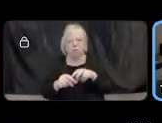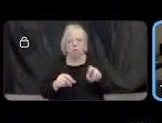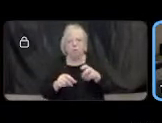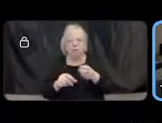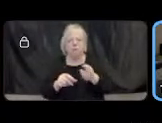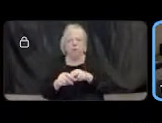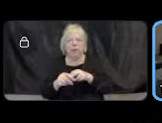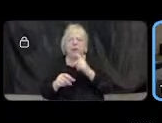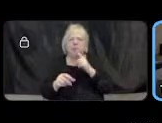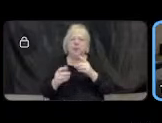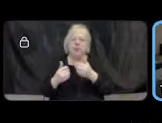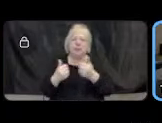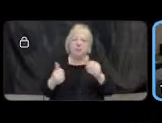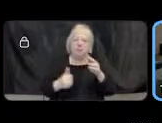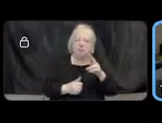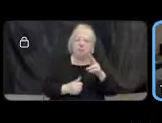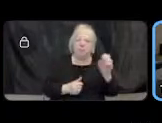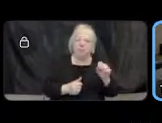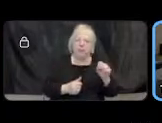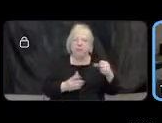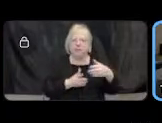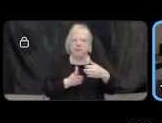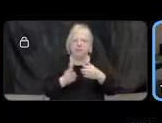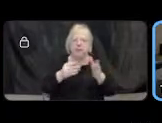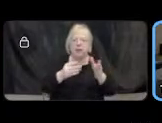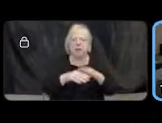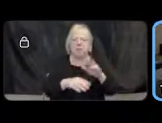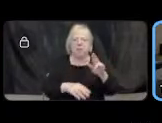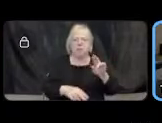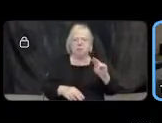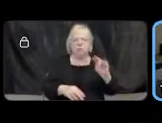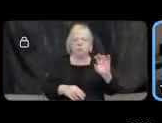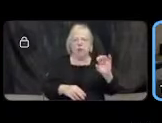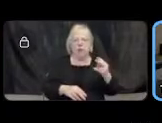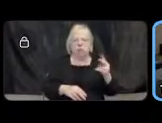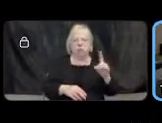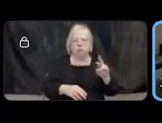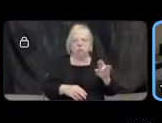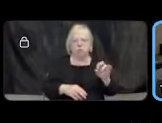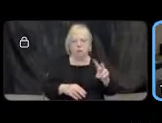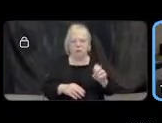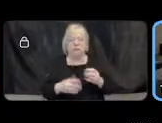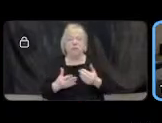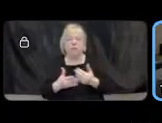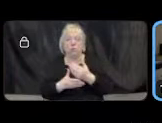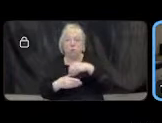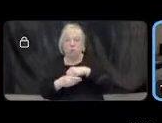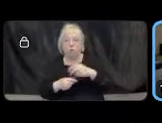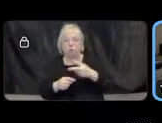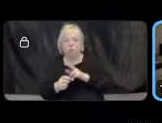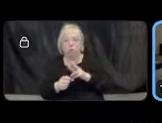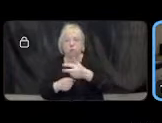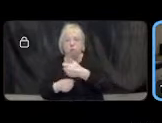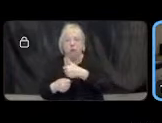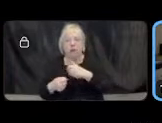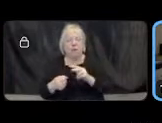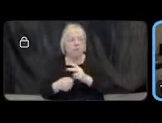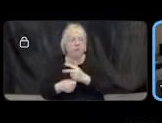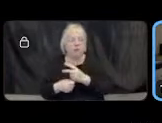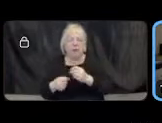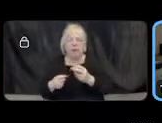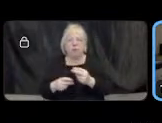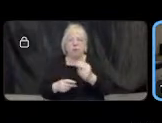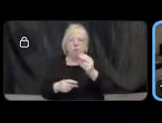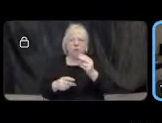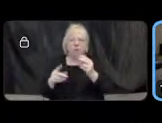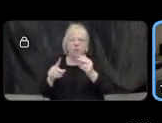bus loading drive lanes adjacent to the buildings along Ranch Drive. The new internal drives are proposed to run in a northerly